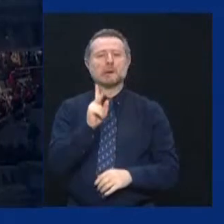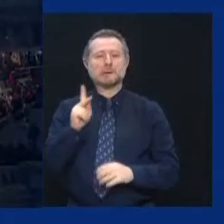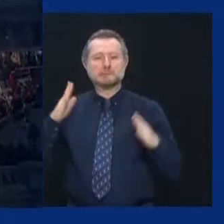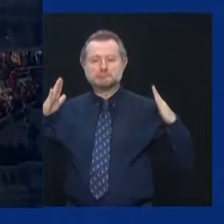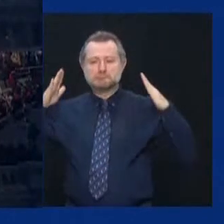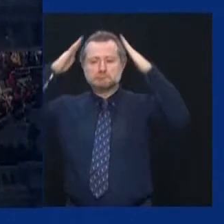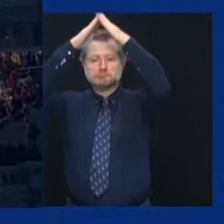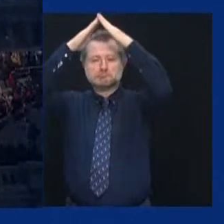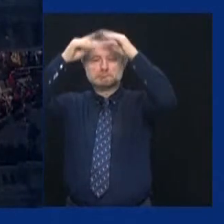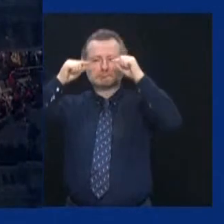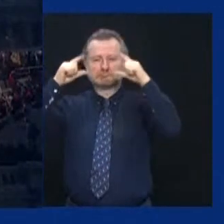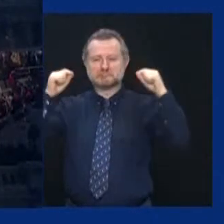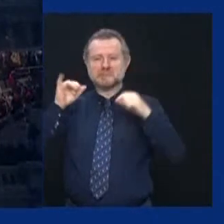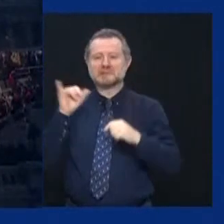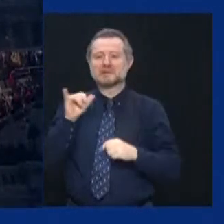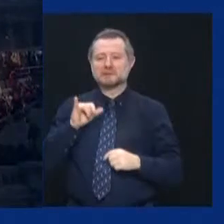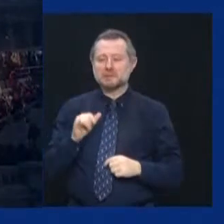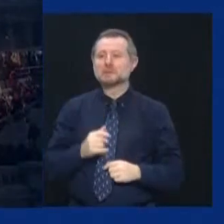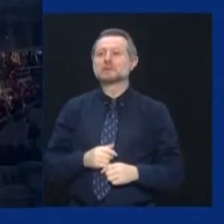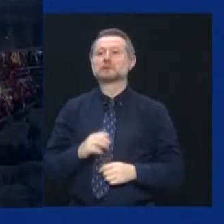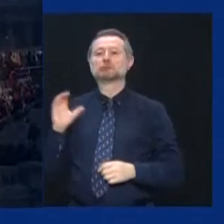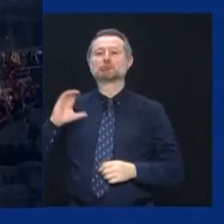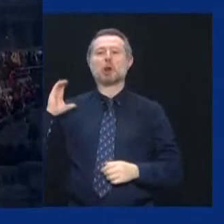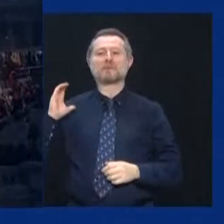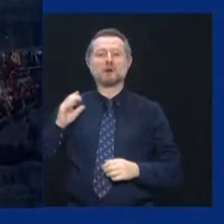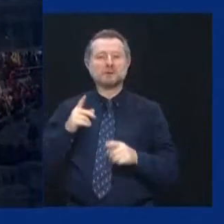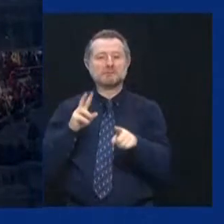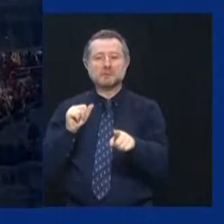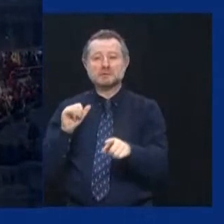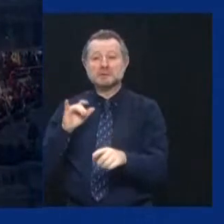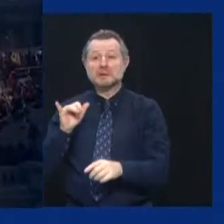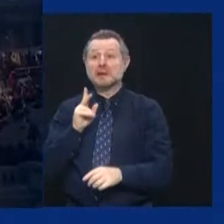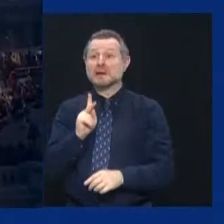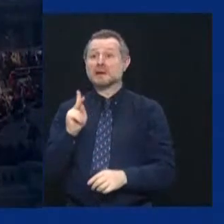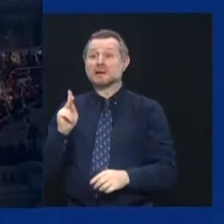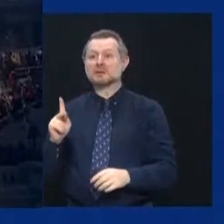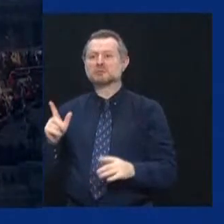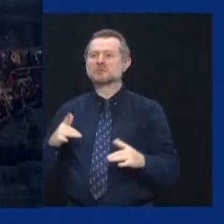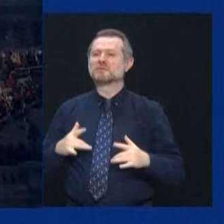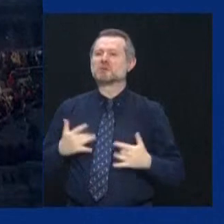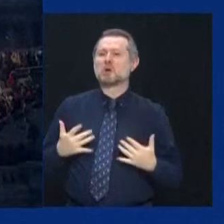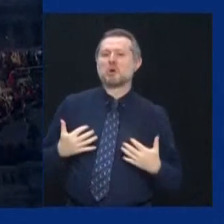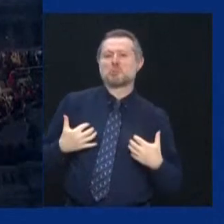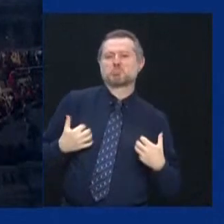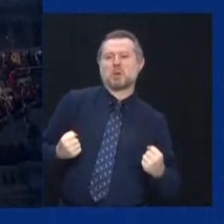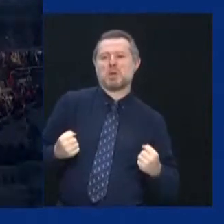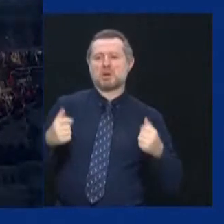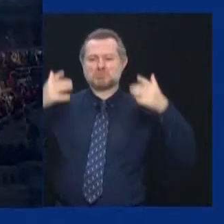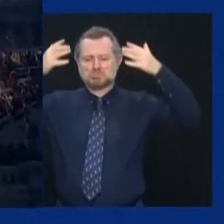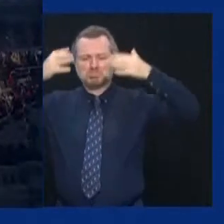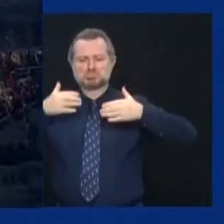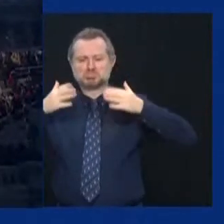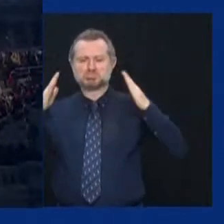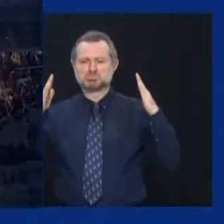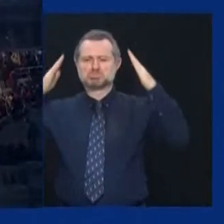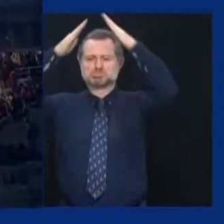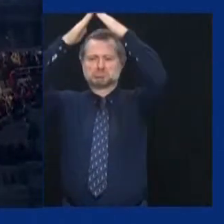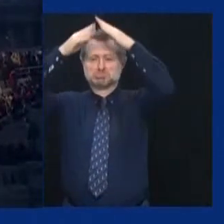wear a mask because they felt liberated in their hate by President Trump.